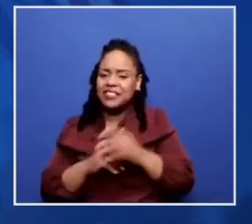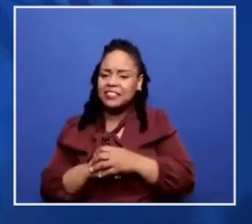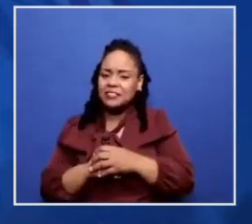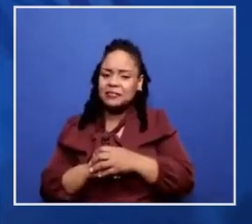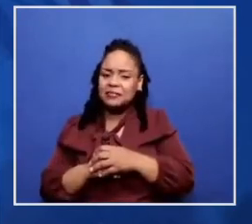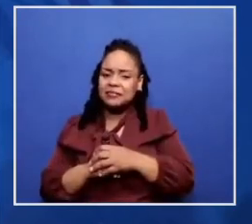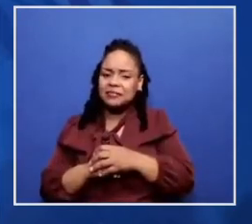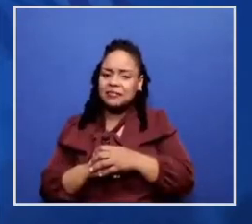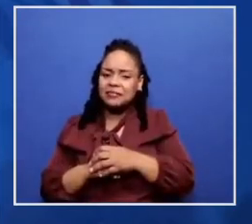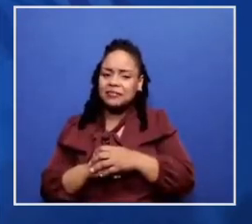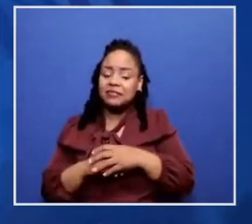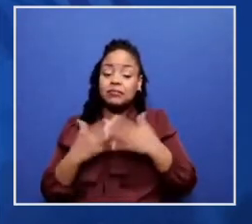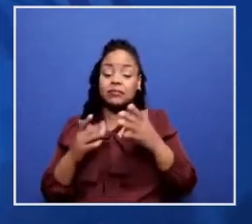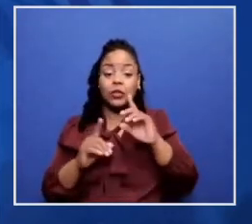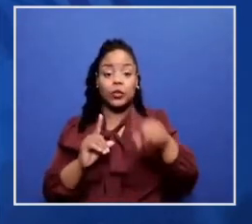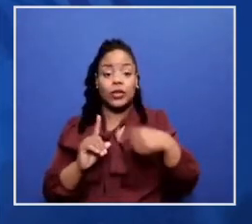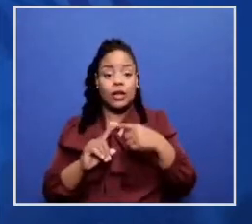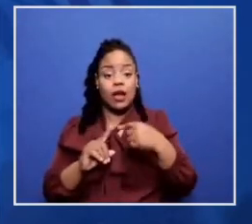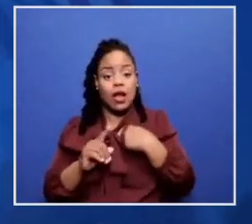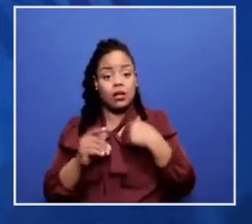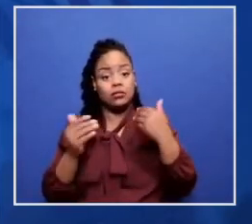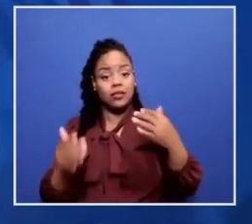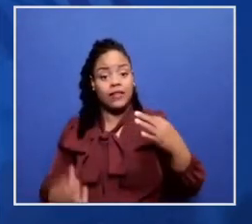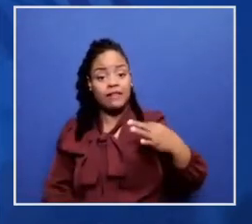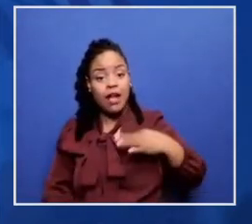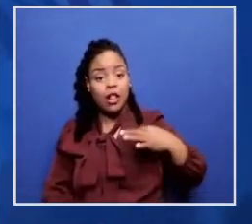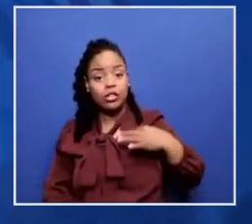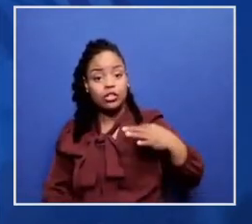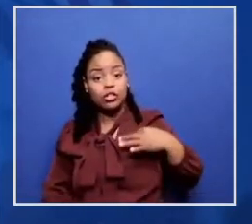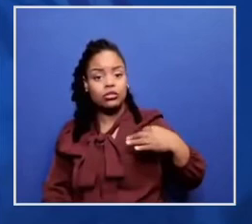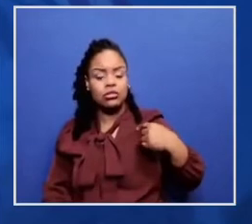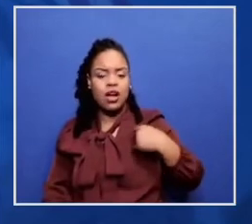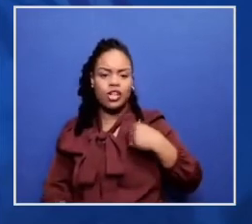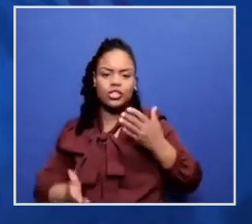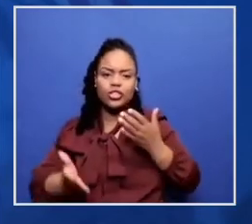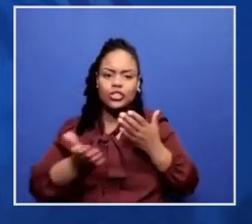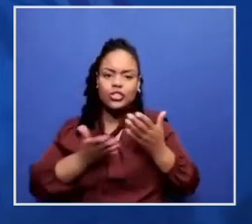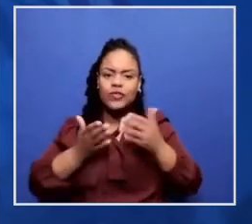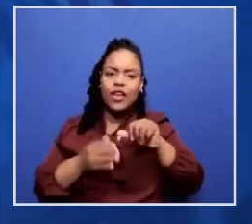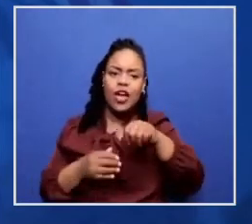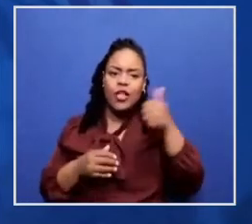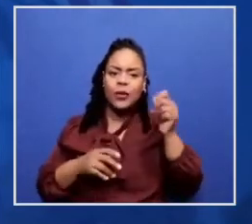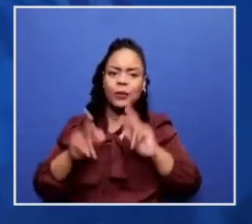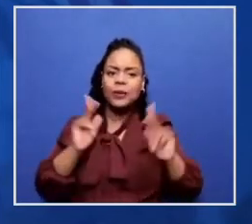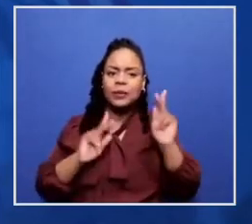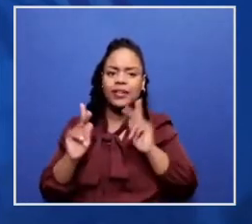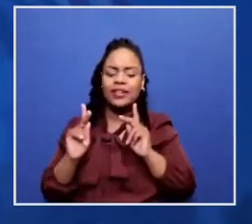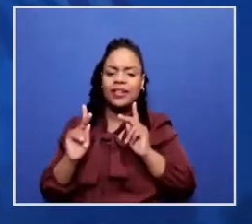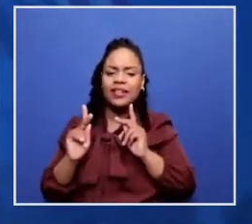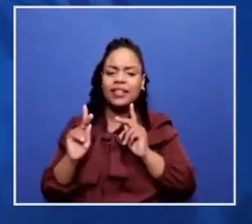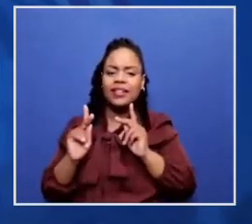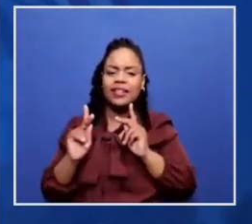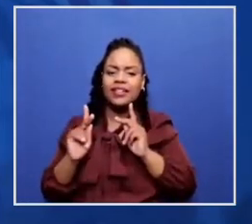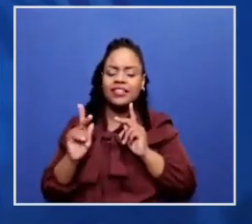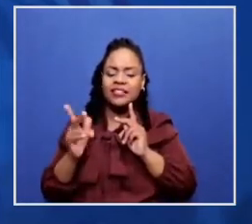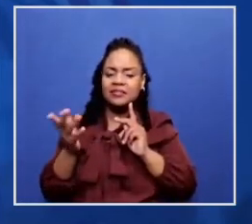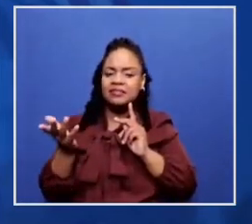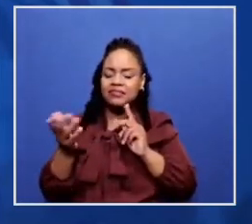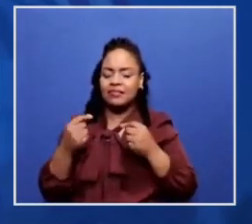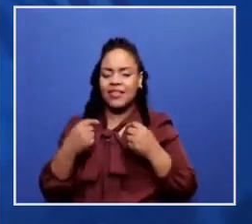something in service to others, I always feel that I've received so much